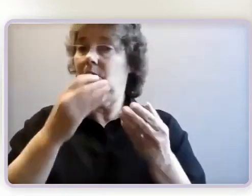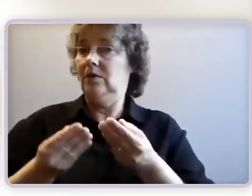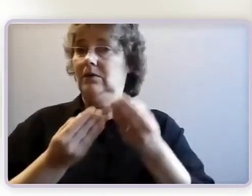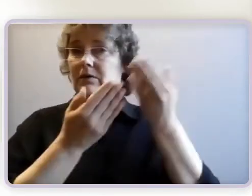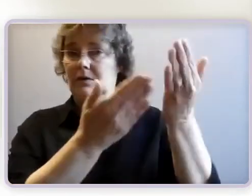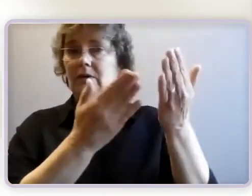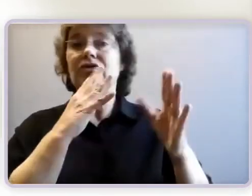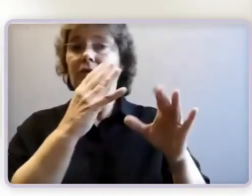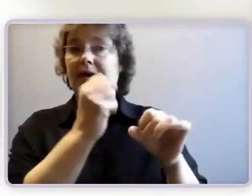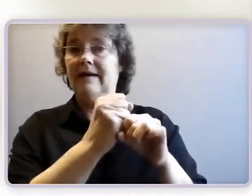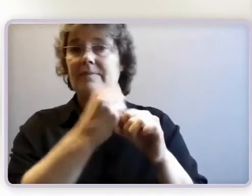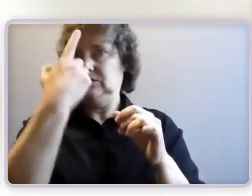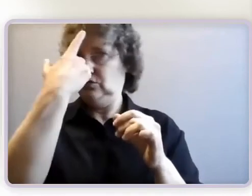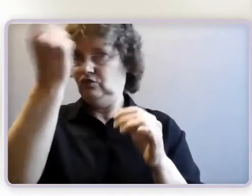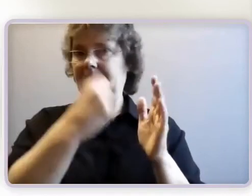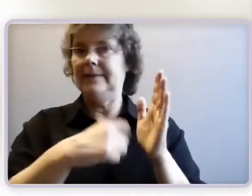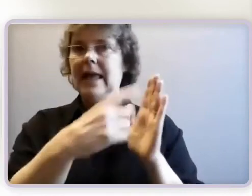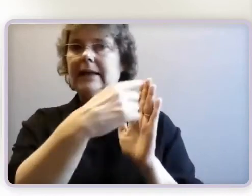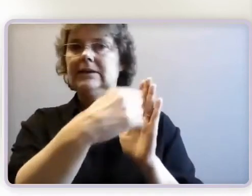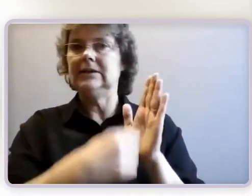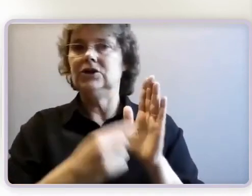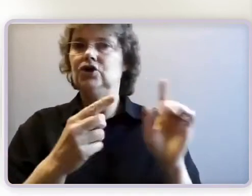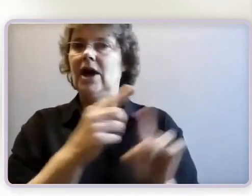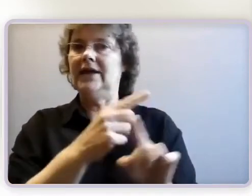recommend changes so these things do